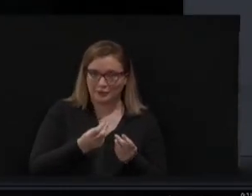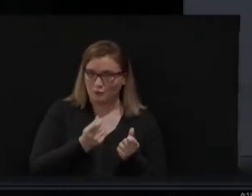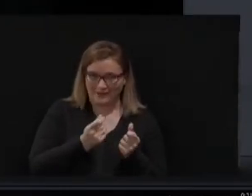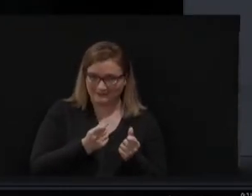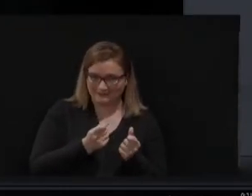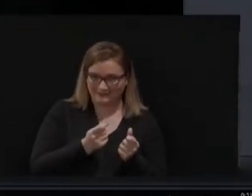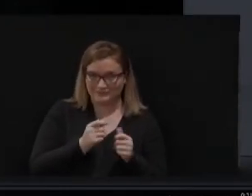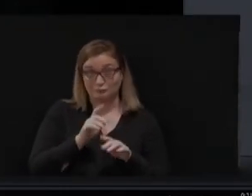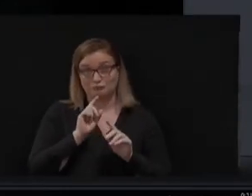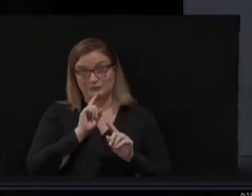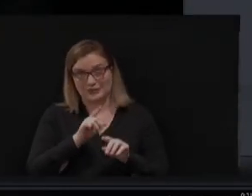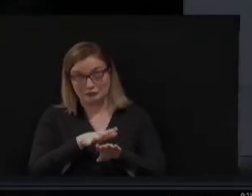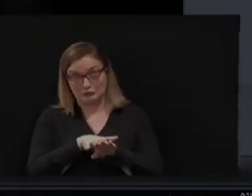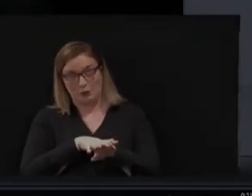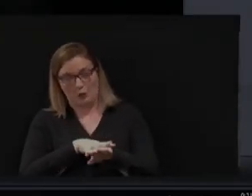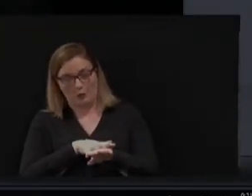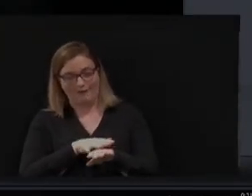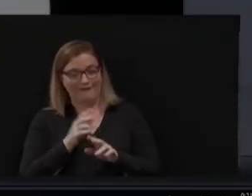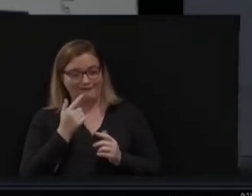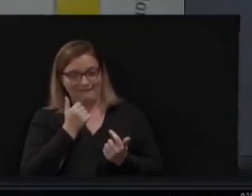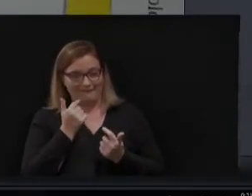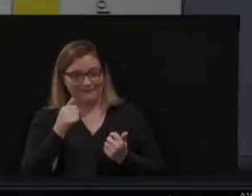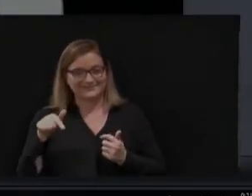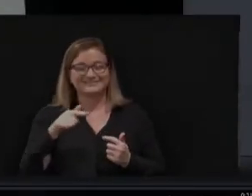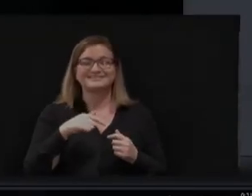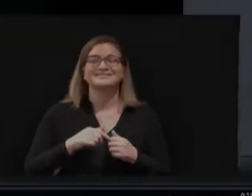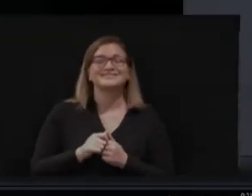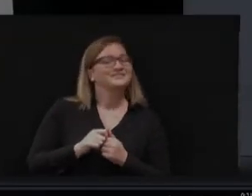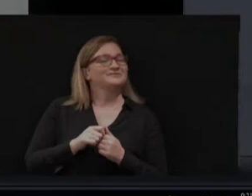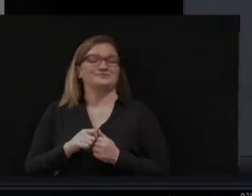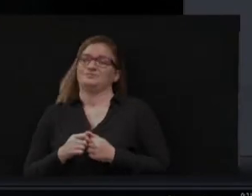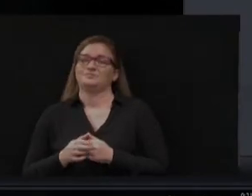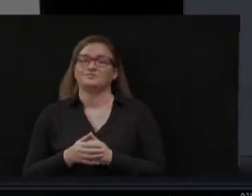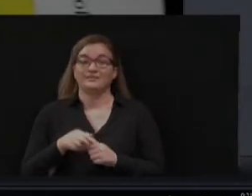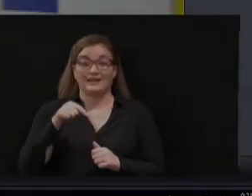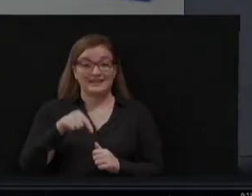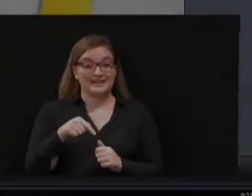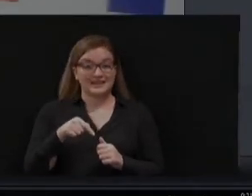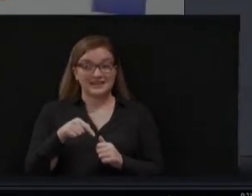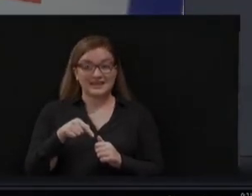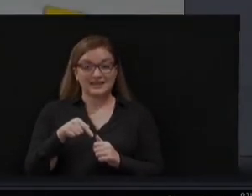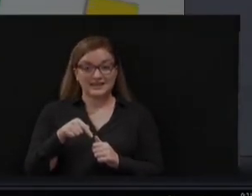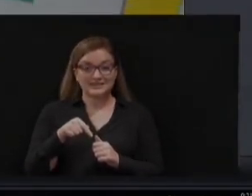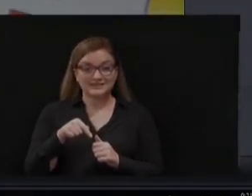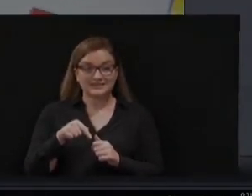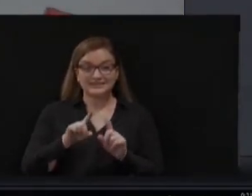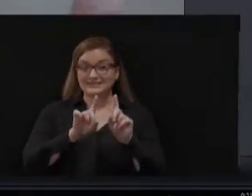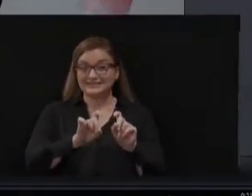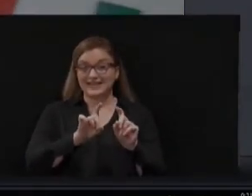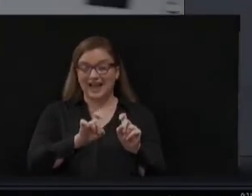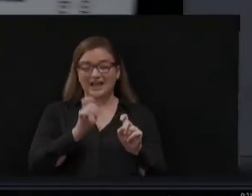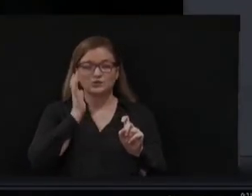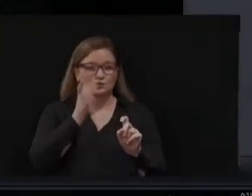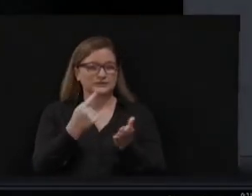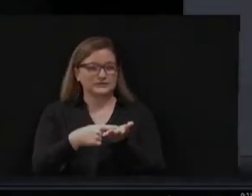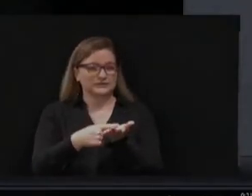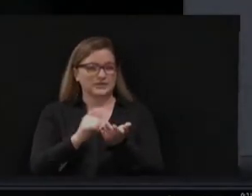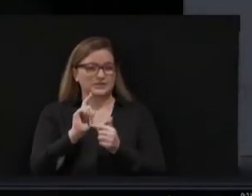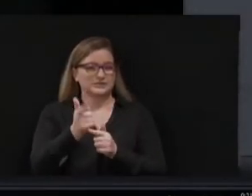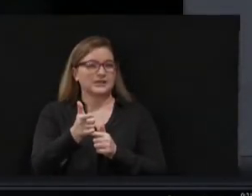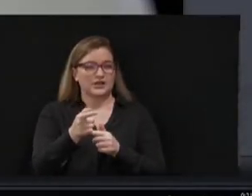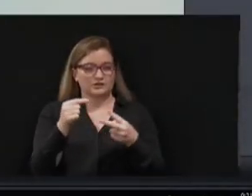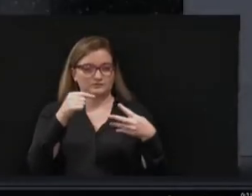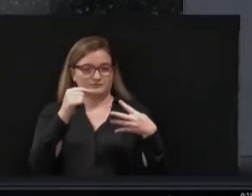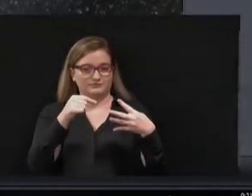to have inside your quick phonics screener this RAND test, which we'll talk about a little bit later. It should be tucked in